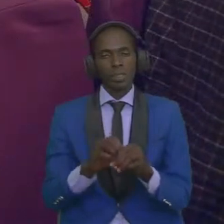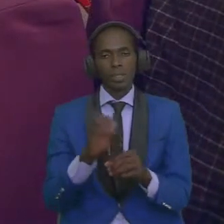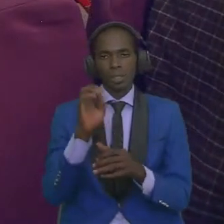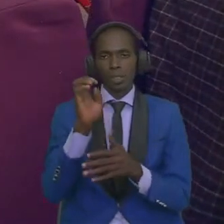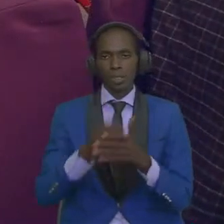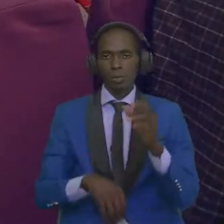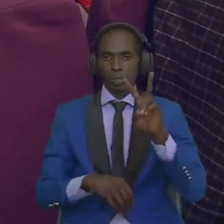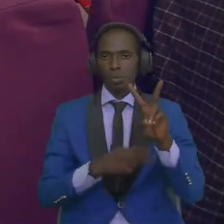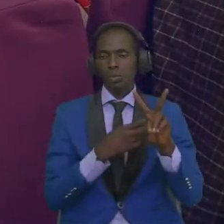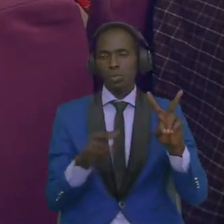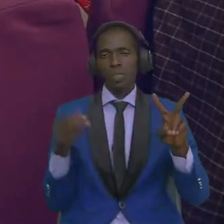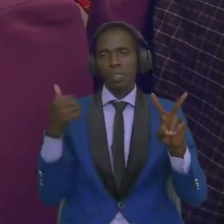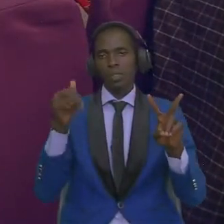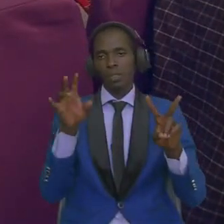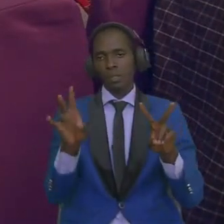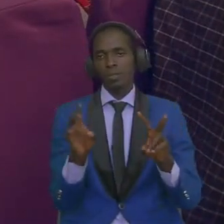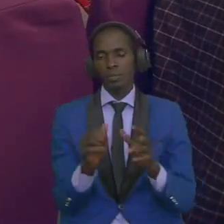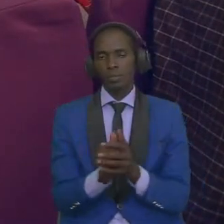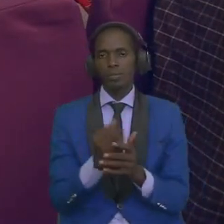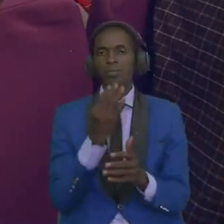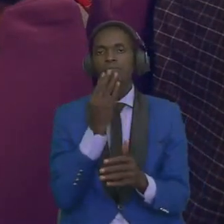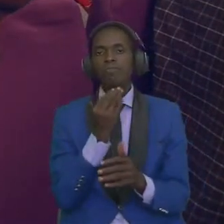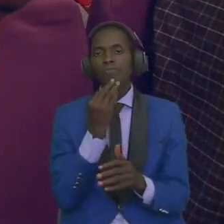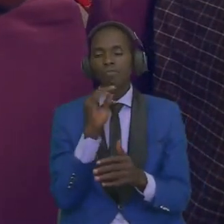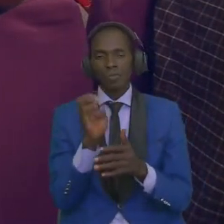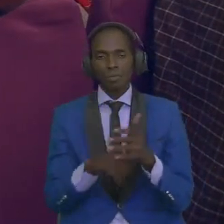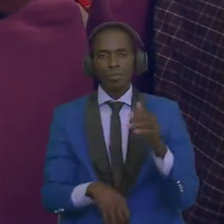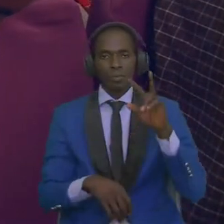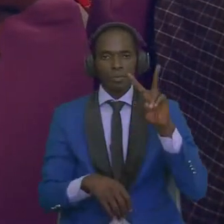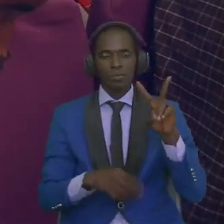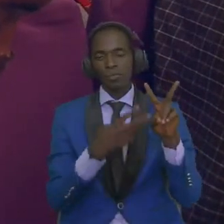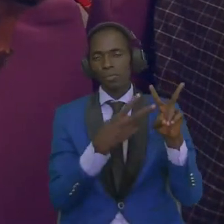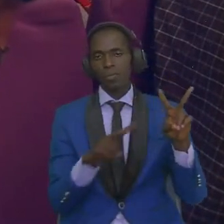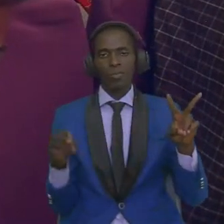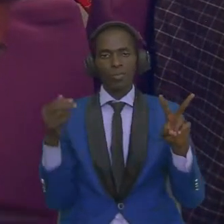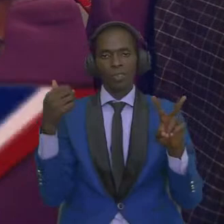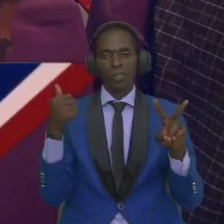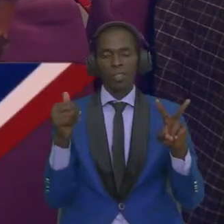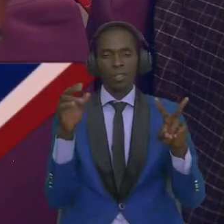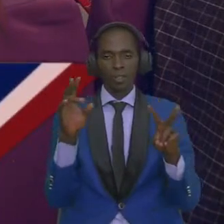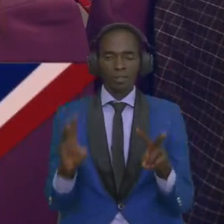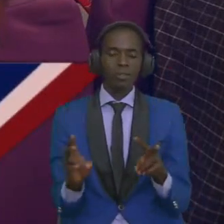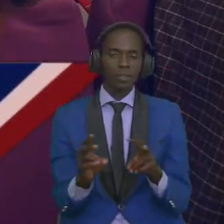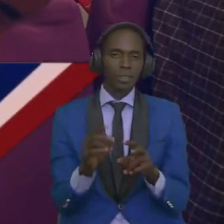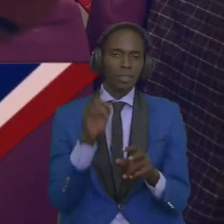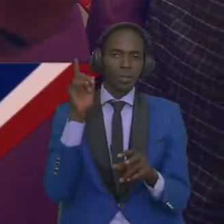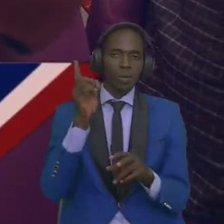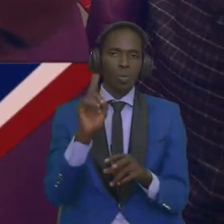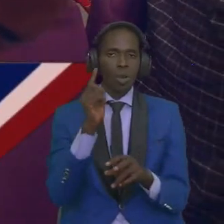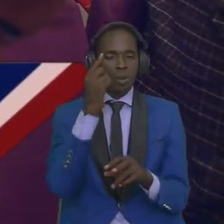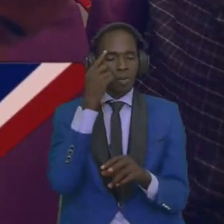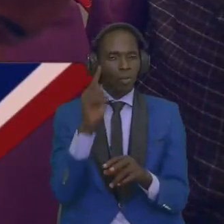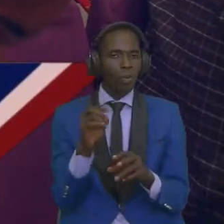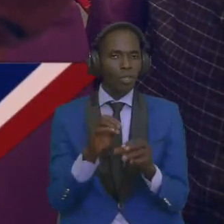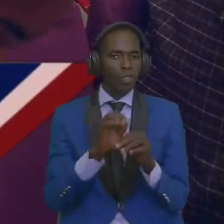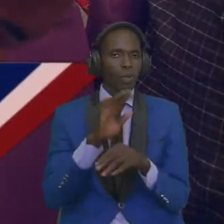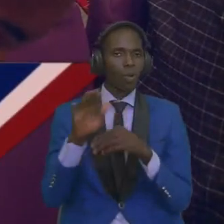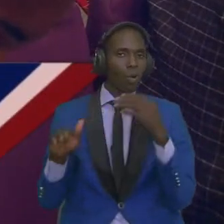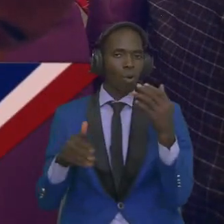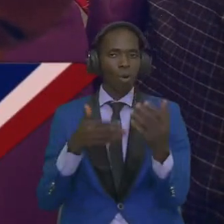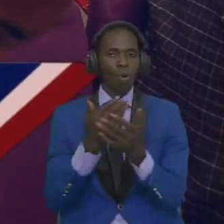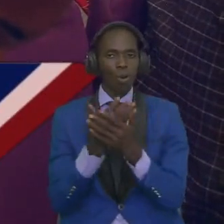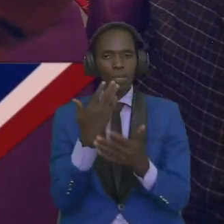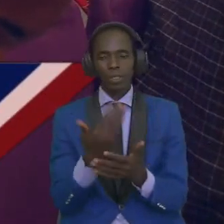verse 17. In Hebrews chapter 2, verse 17, "Wherefore, in all